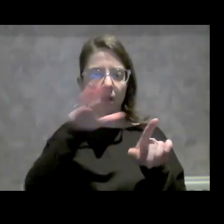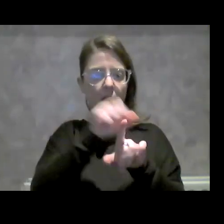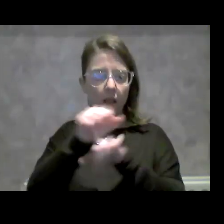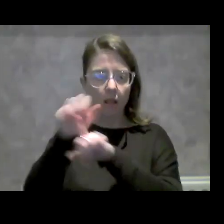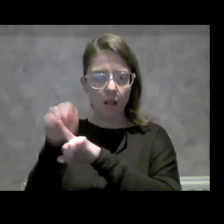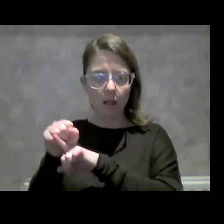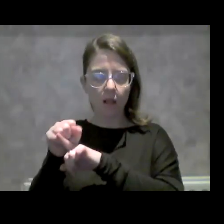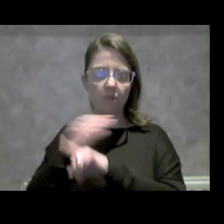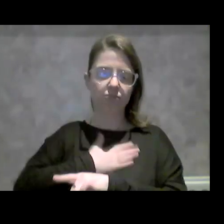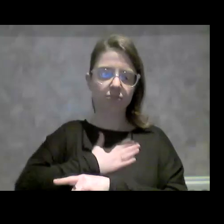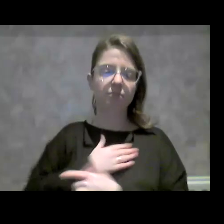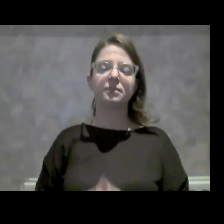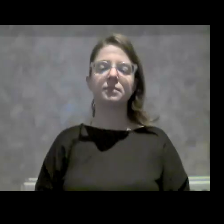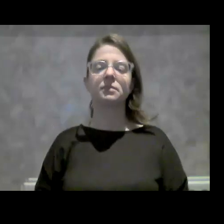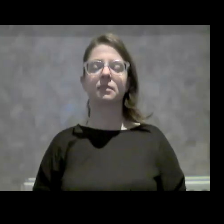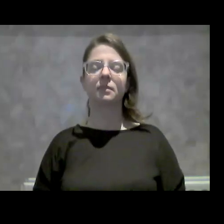auditory processing